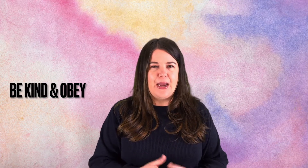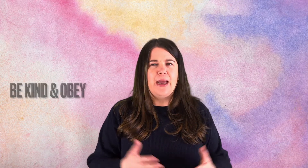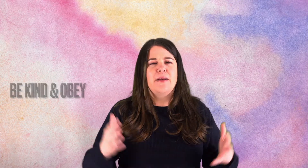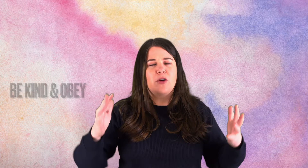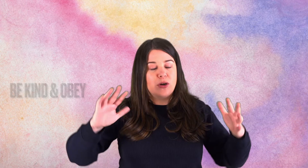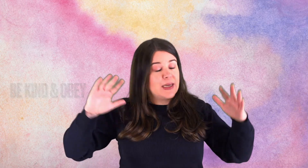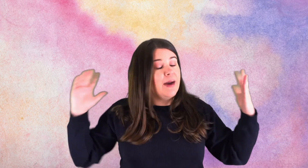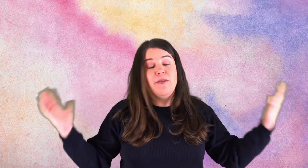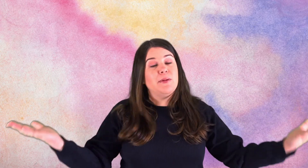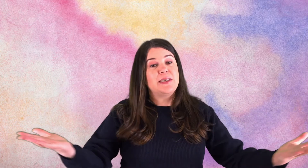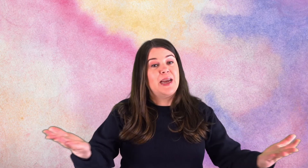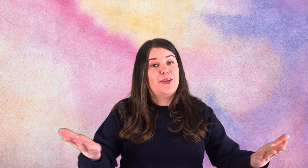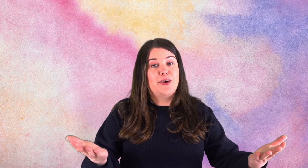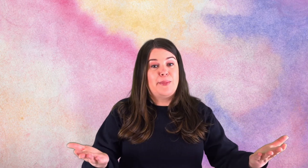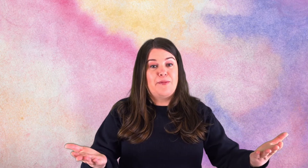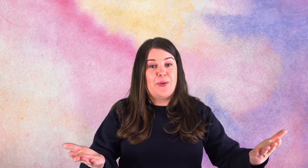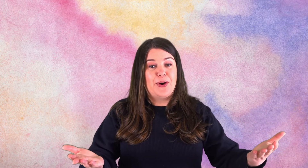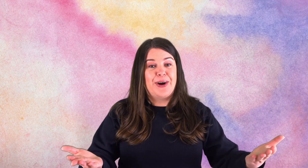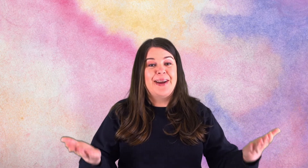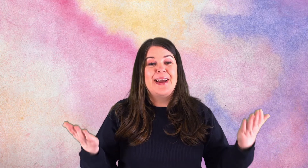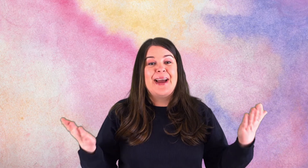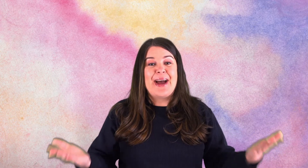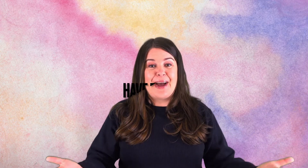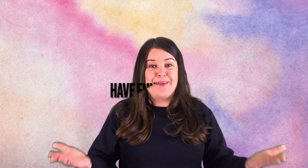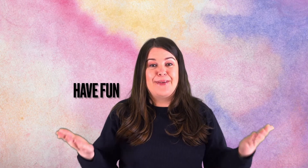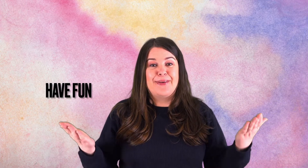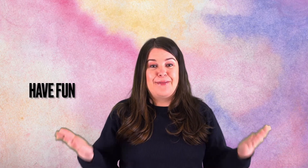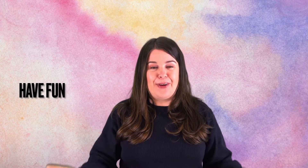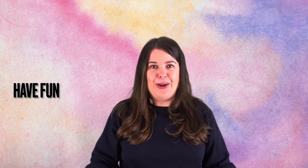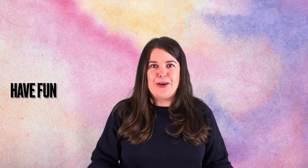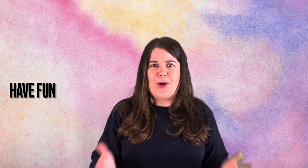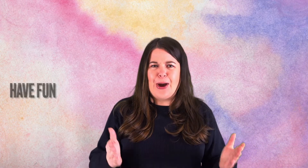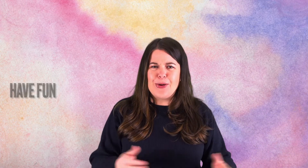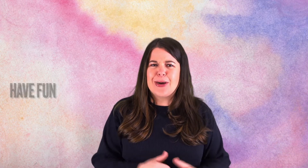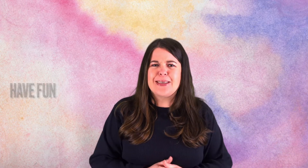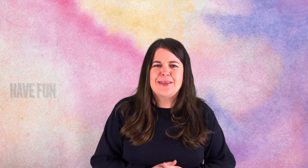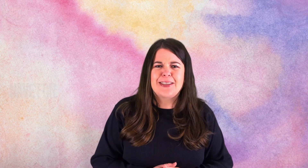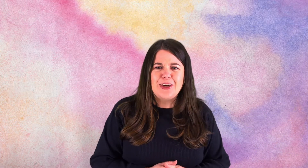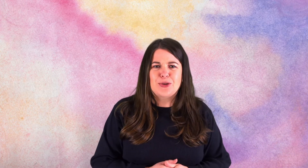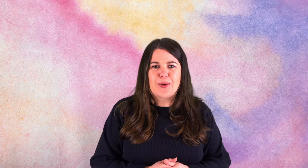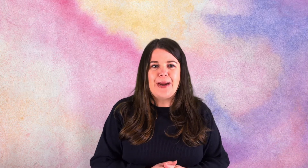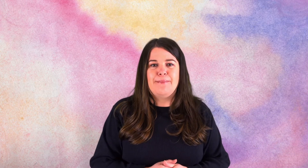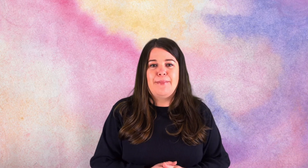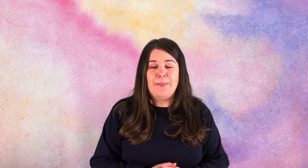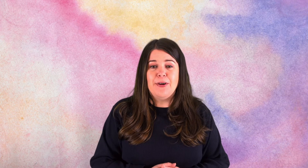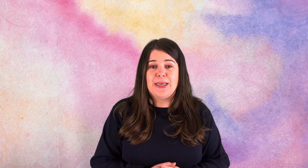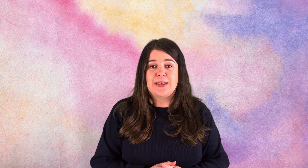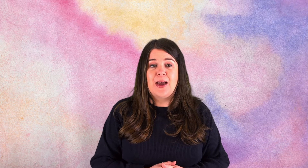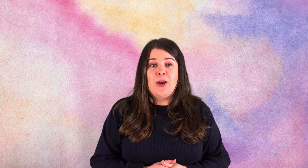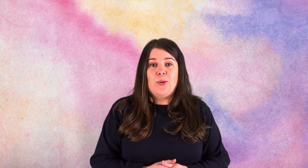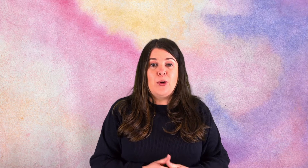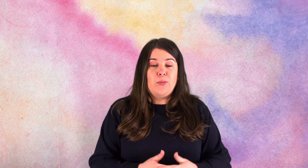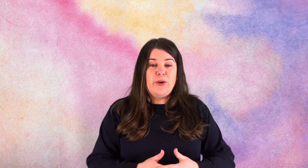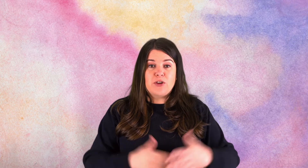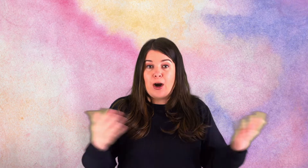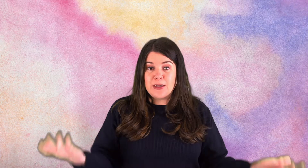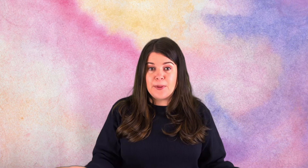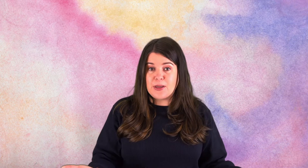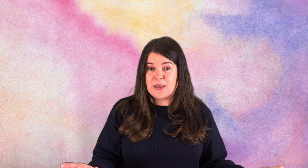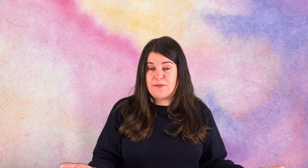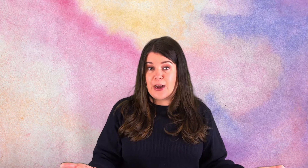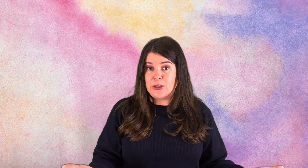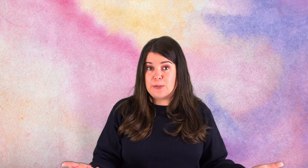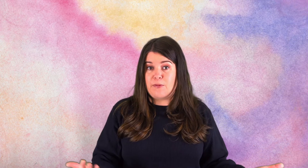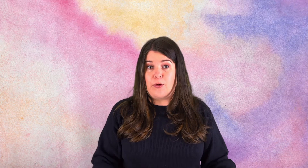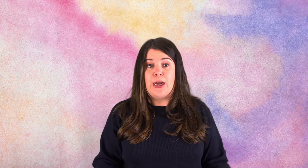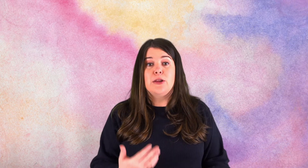obey. And of course, everyone together, number four, have fun. Wow, you guys have such great memories. Well, we've talked about